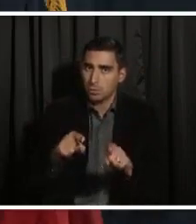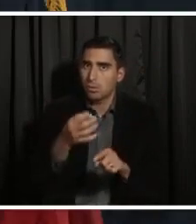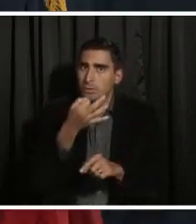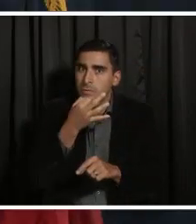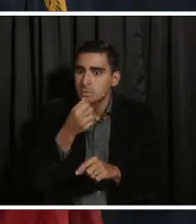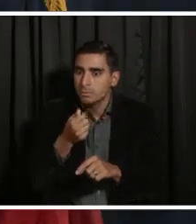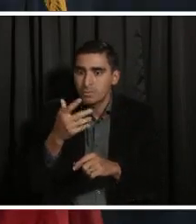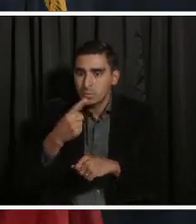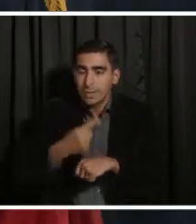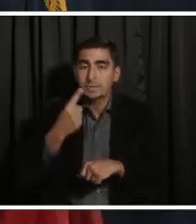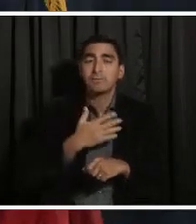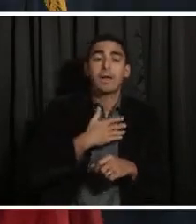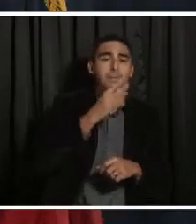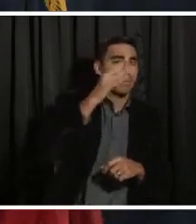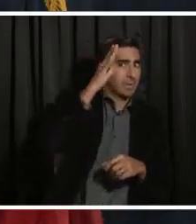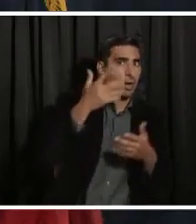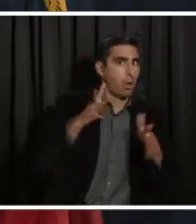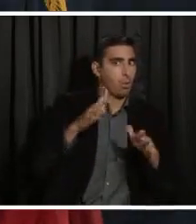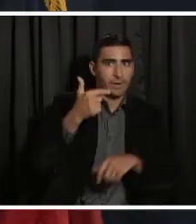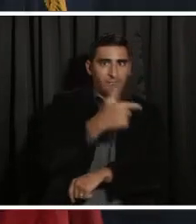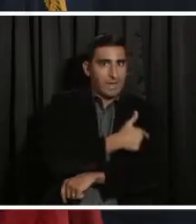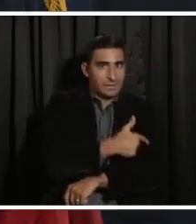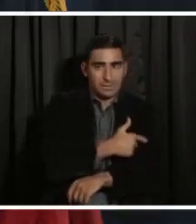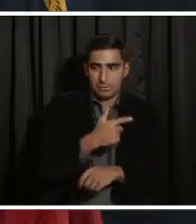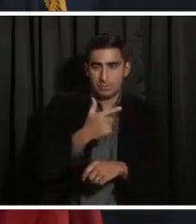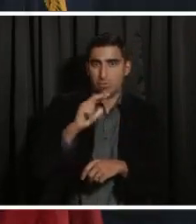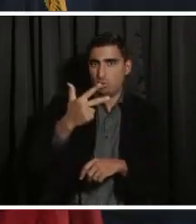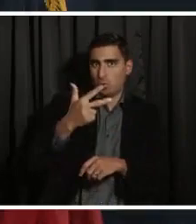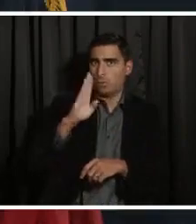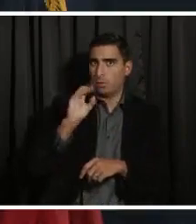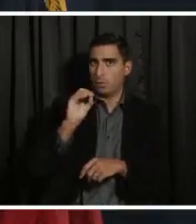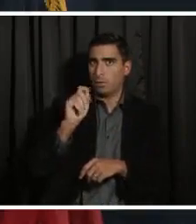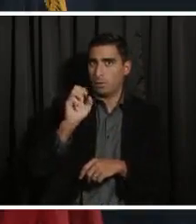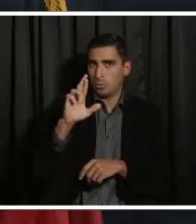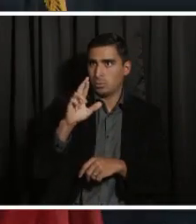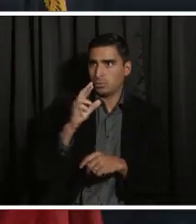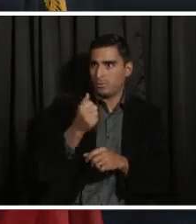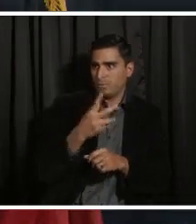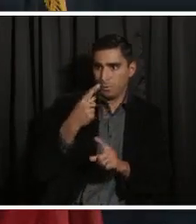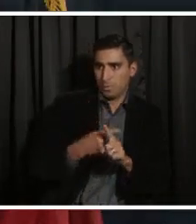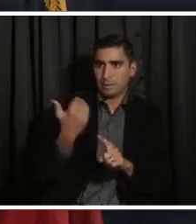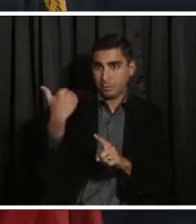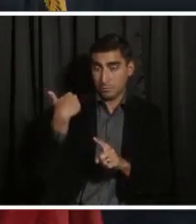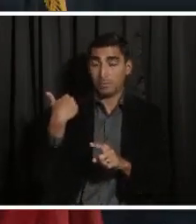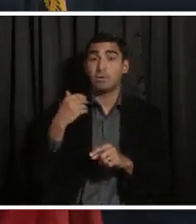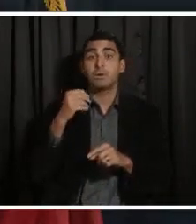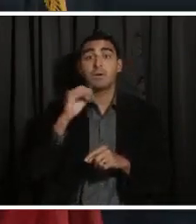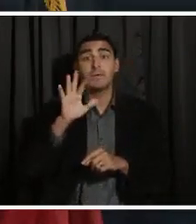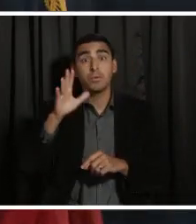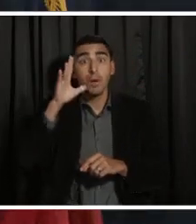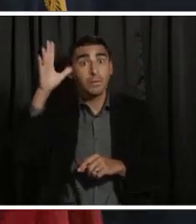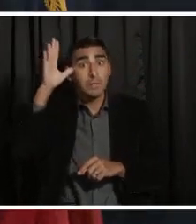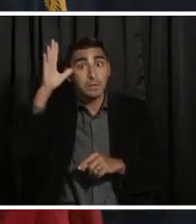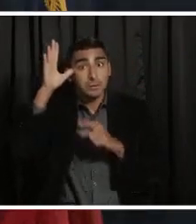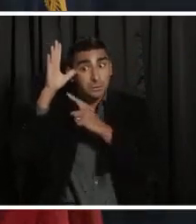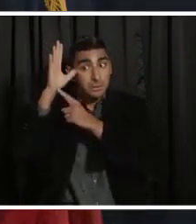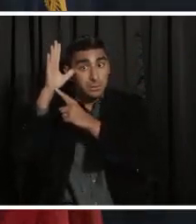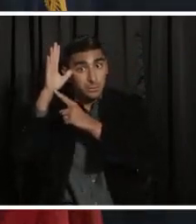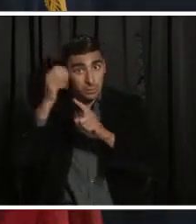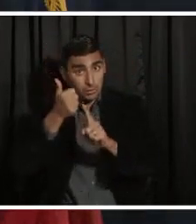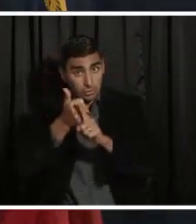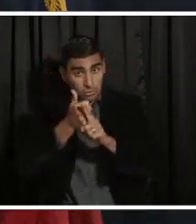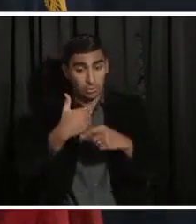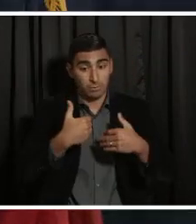a month ago. And then making sure that if you're the parent of a 5 to 11-year-old, and I have a 10-year-old